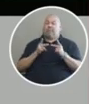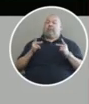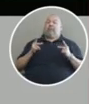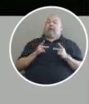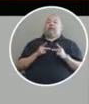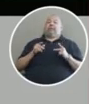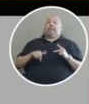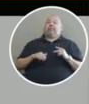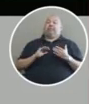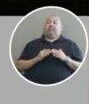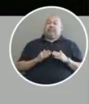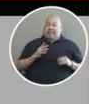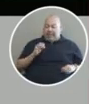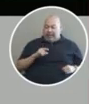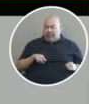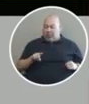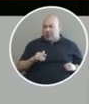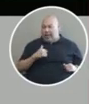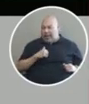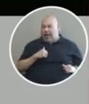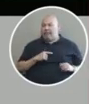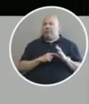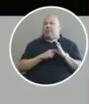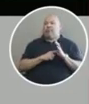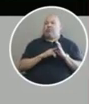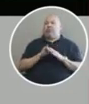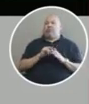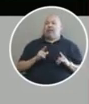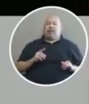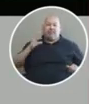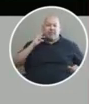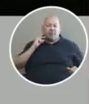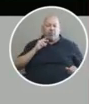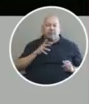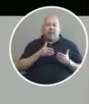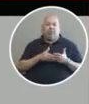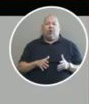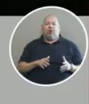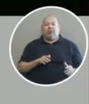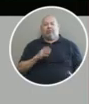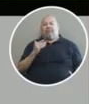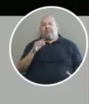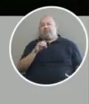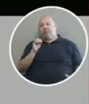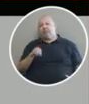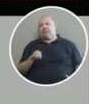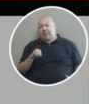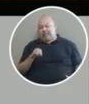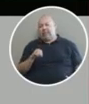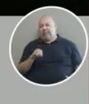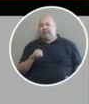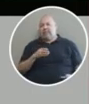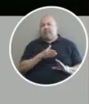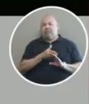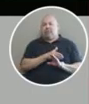in the city. And they also have to demonstrate that they've experienced a loss of at least 15% of revenue